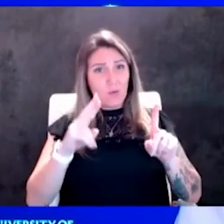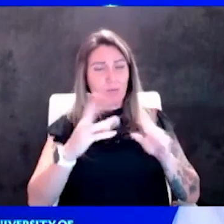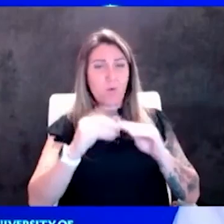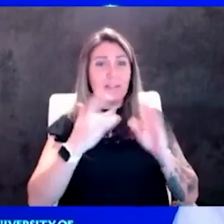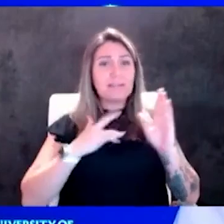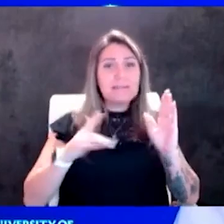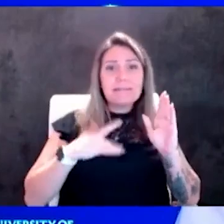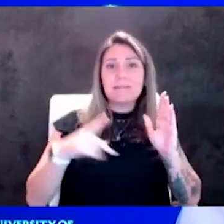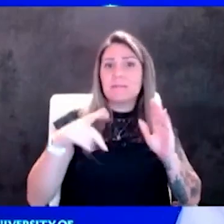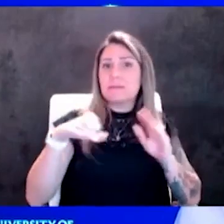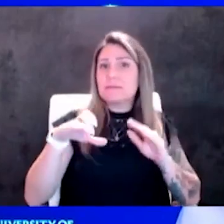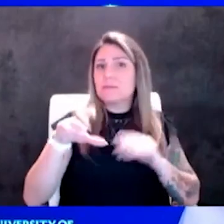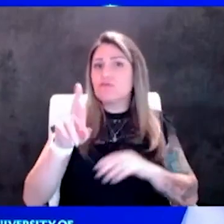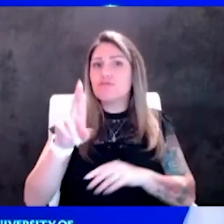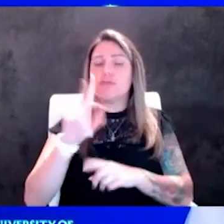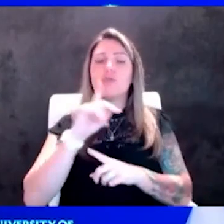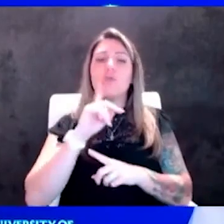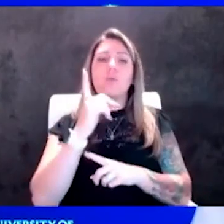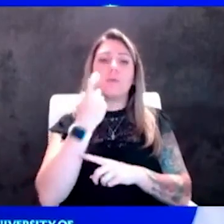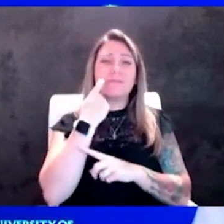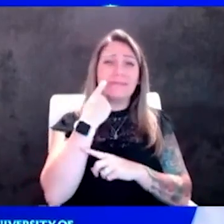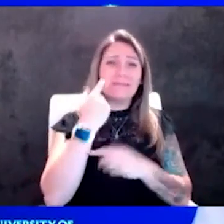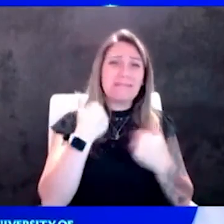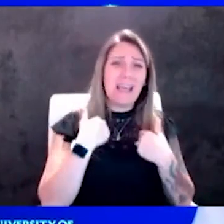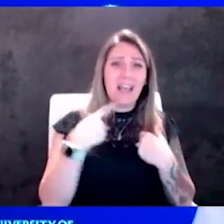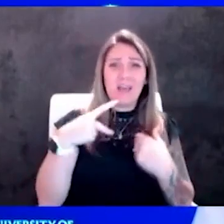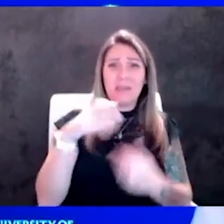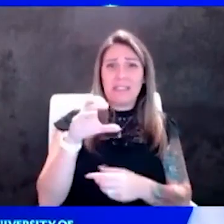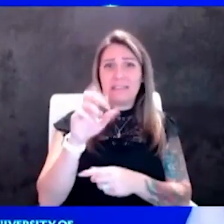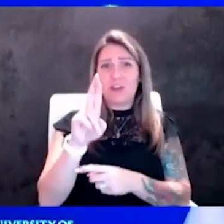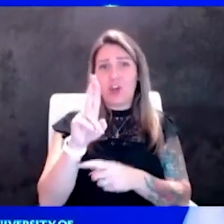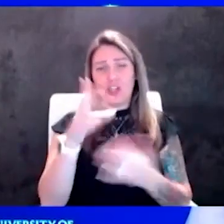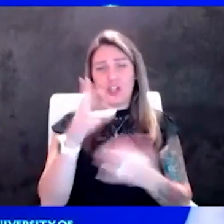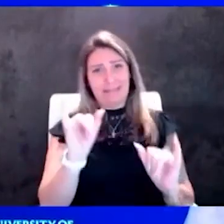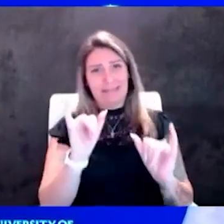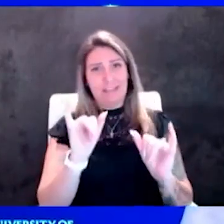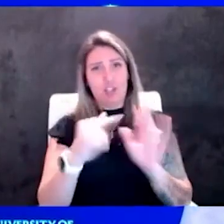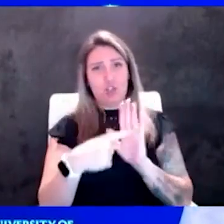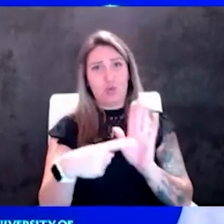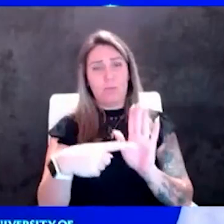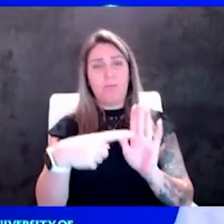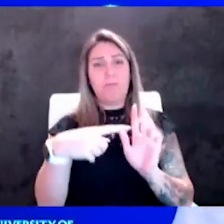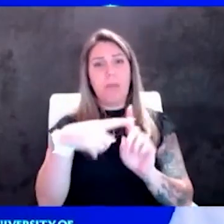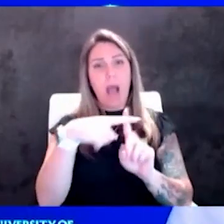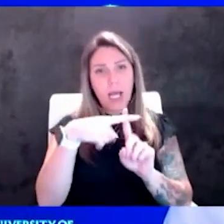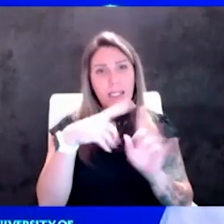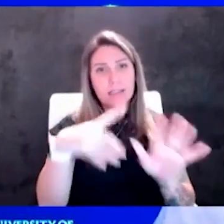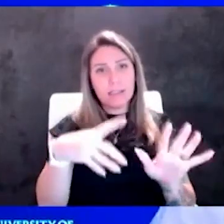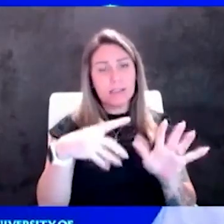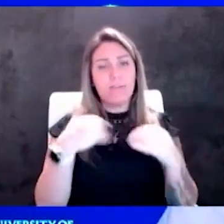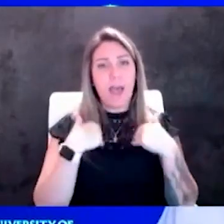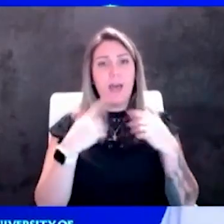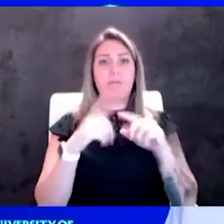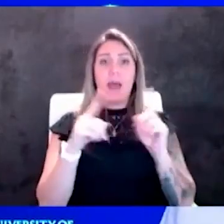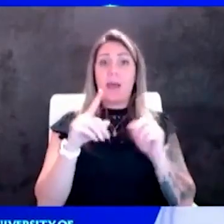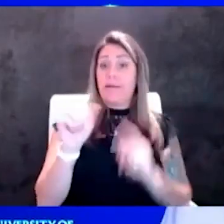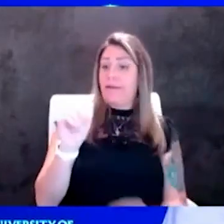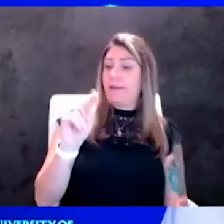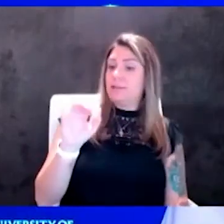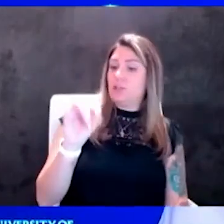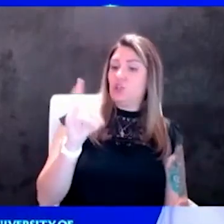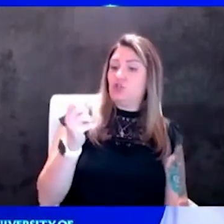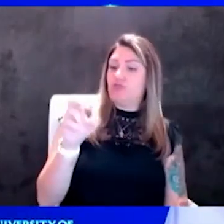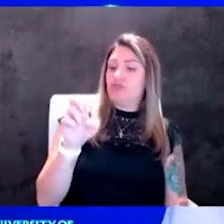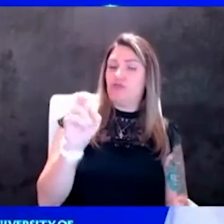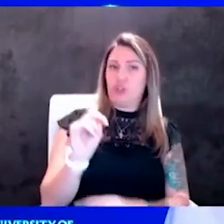disease. Although if you recently had it, a PCR test might still be positive. Maybe still be positive. But an antigen may tell you, we are looking at the